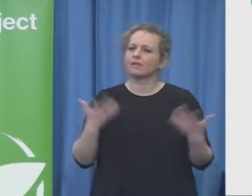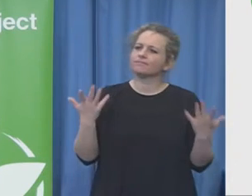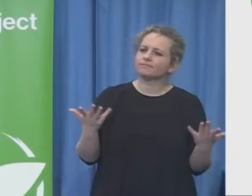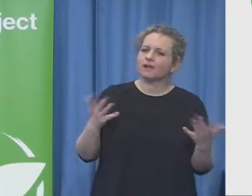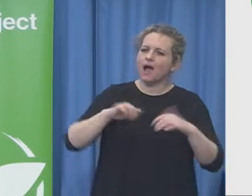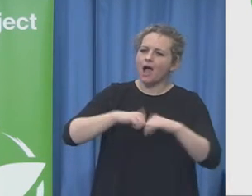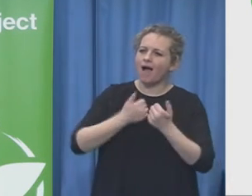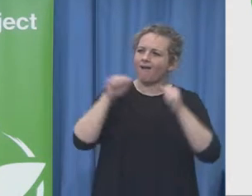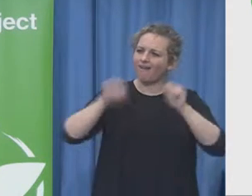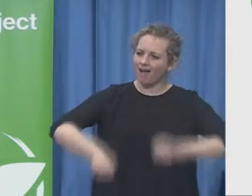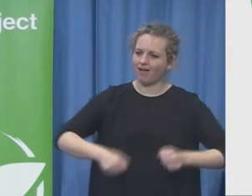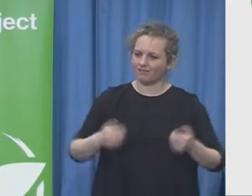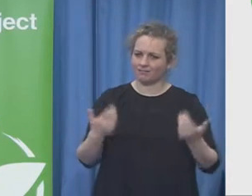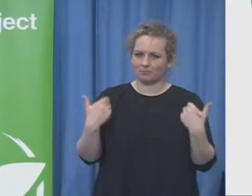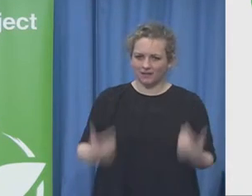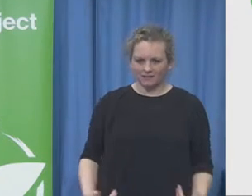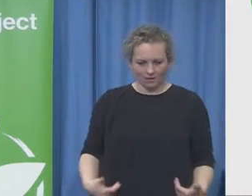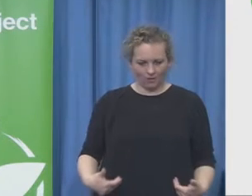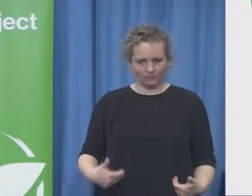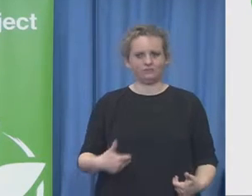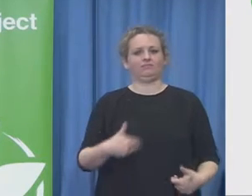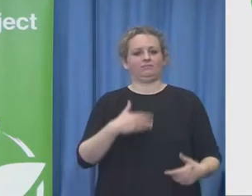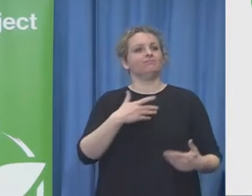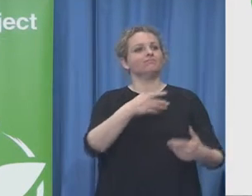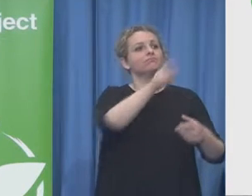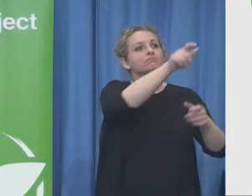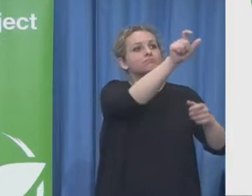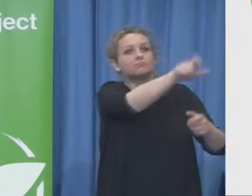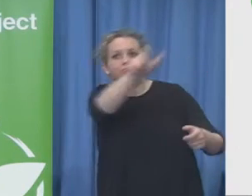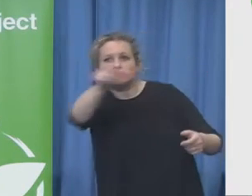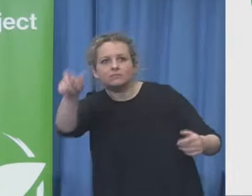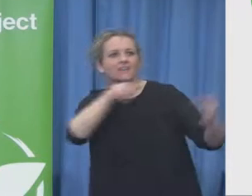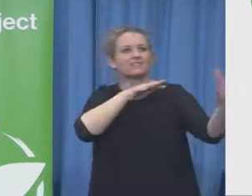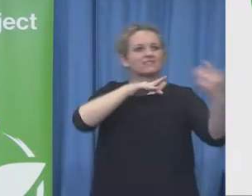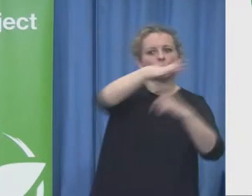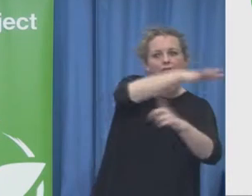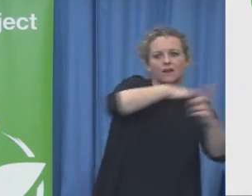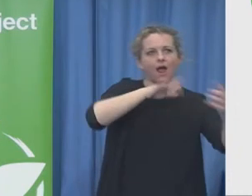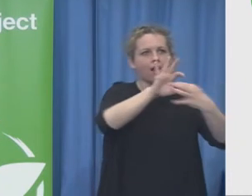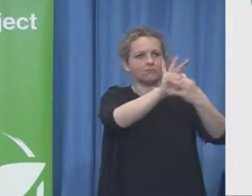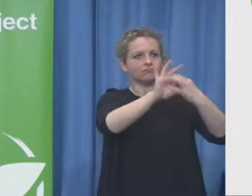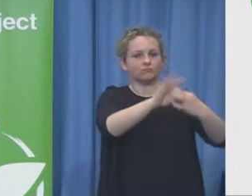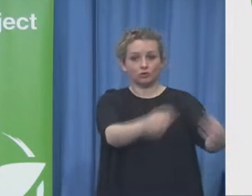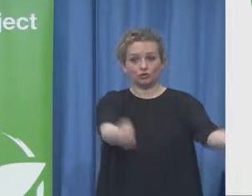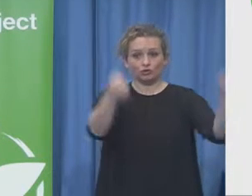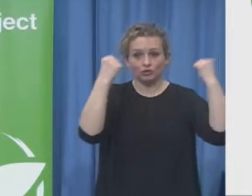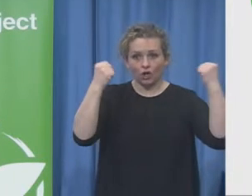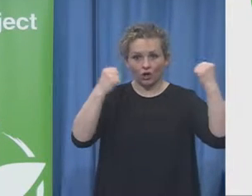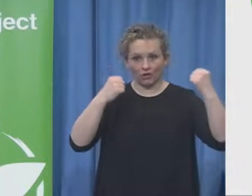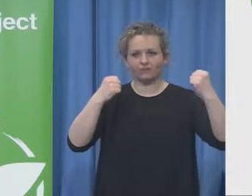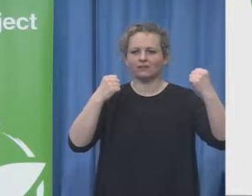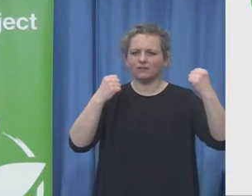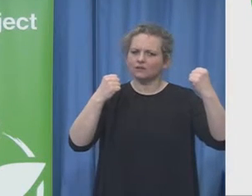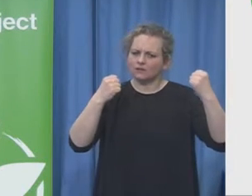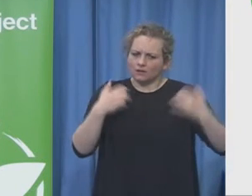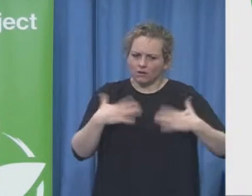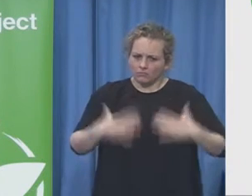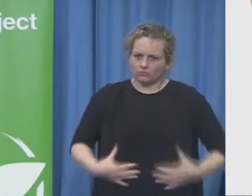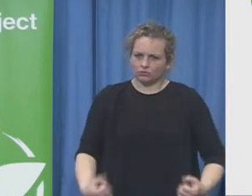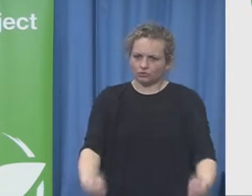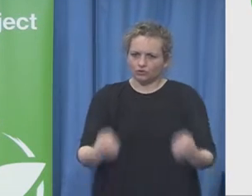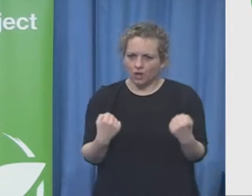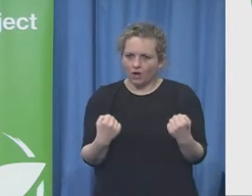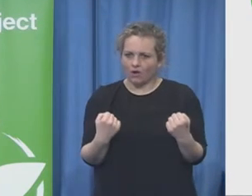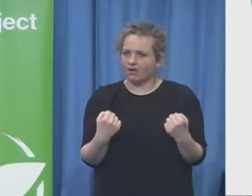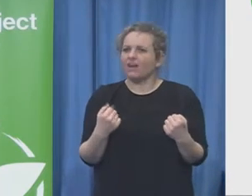we actually do in the world. And I know for many of you, this is not strange. Yet, so far, it was